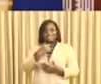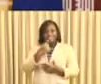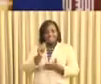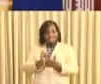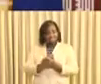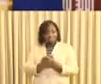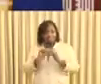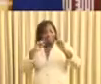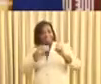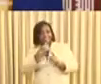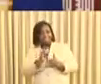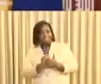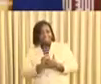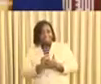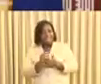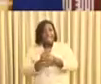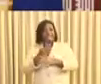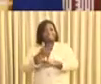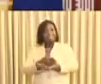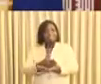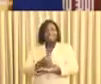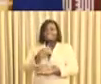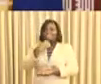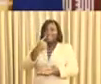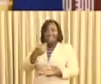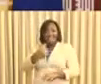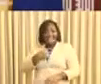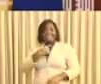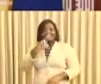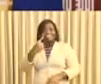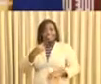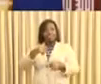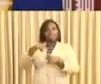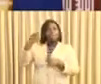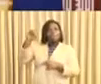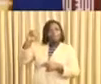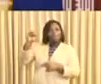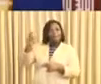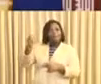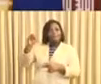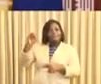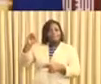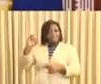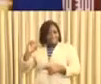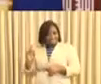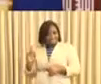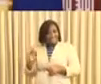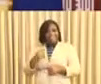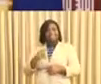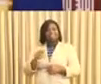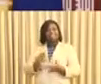'I testify that Muhammad is Allah's messenger,' do not say, 'Come for the prayer,' but